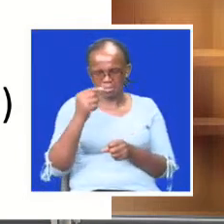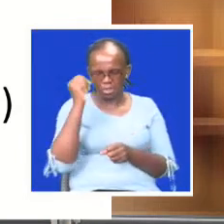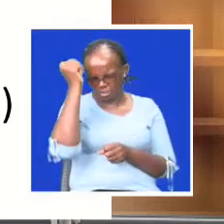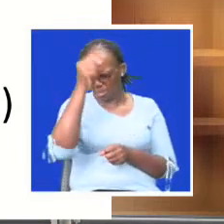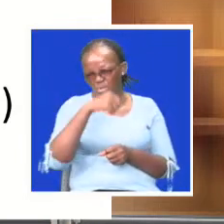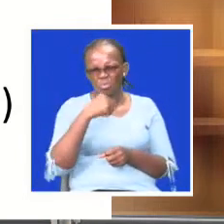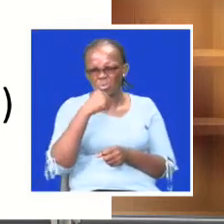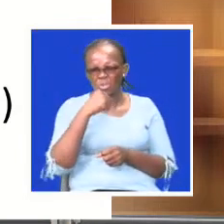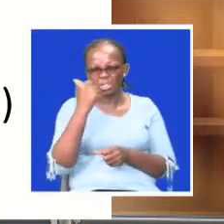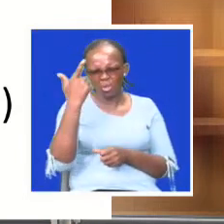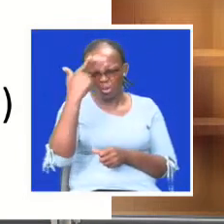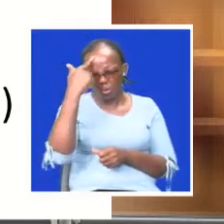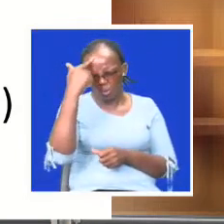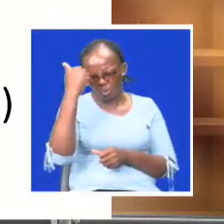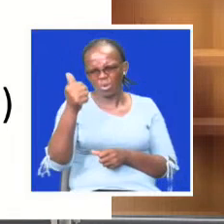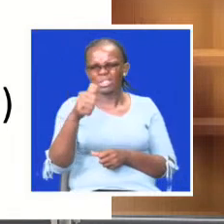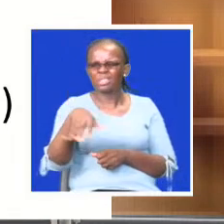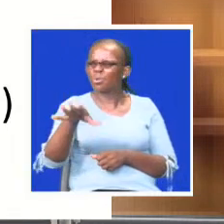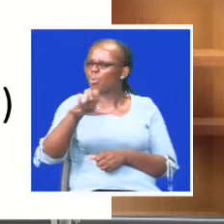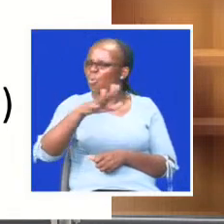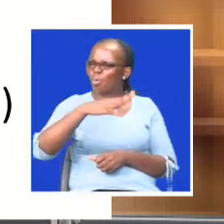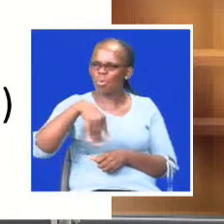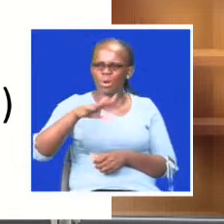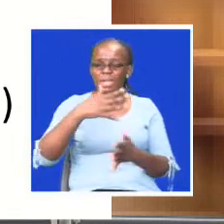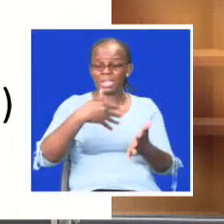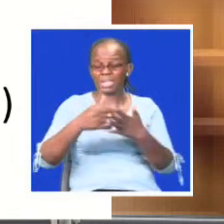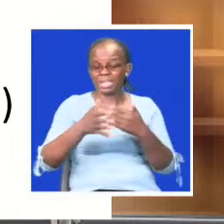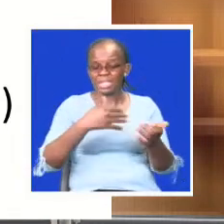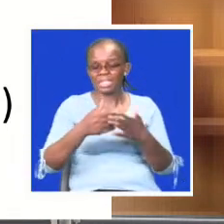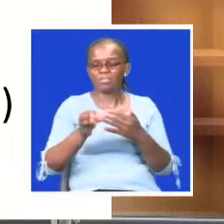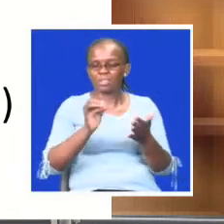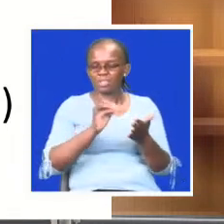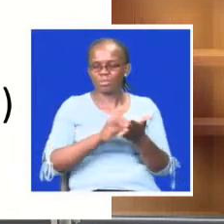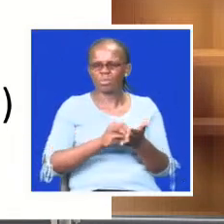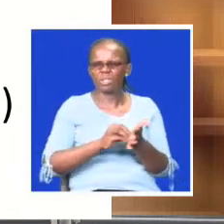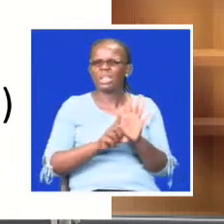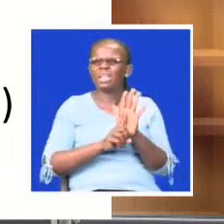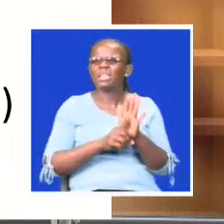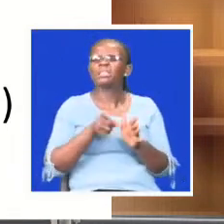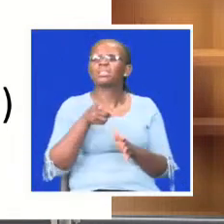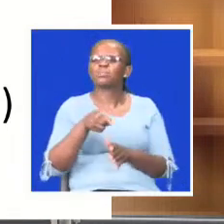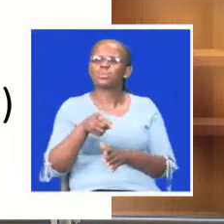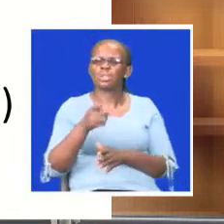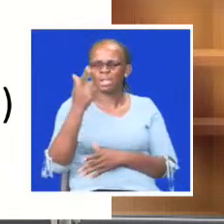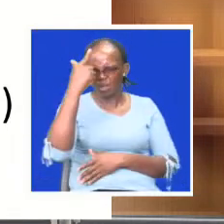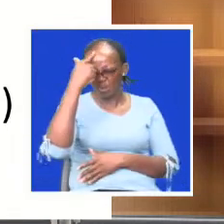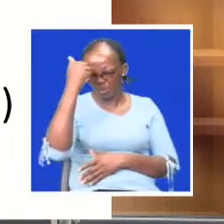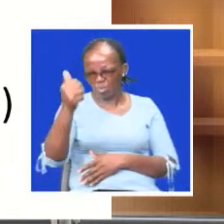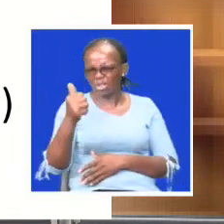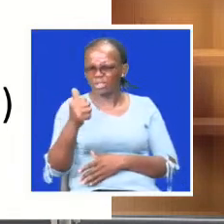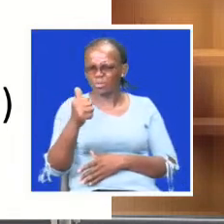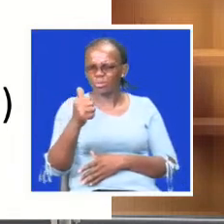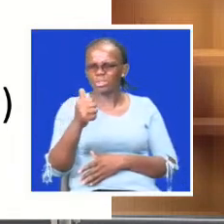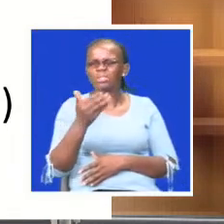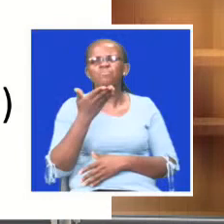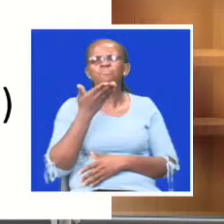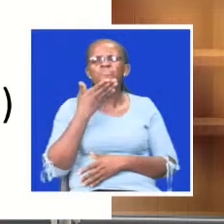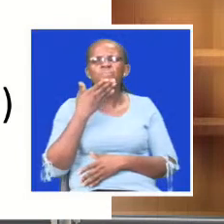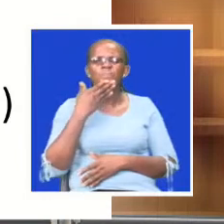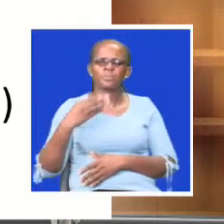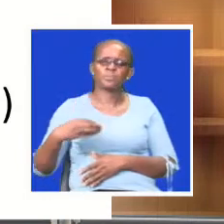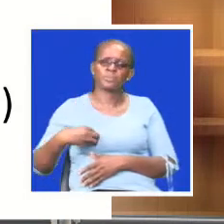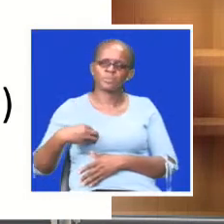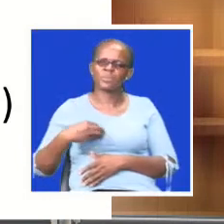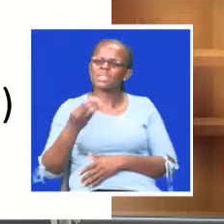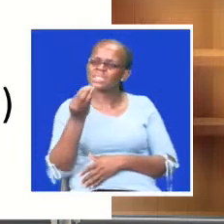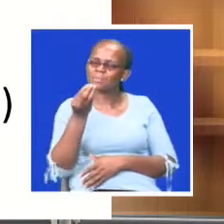which means God is all-knowing. He knew that Adam and Eve now had eaten from the tree of knowledge